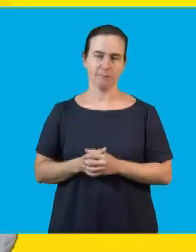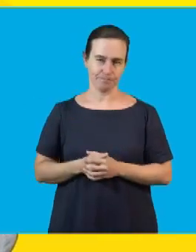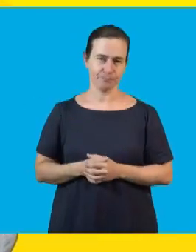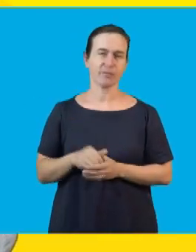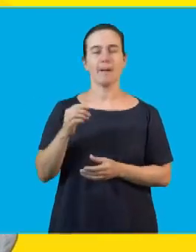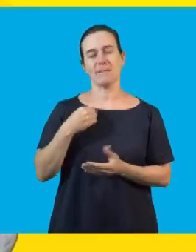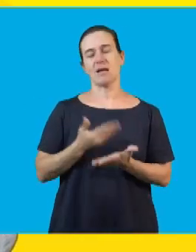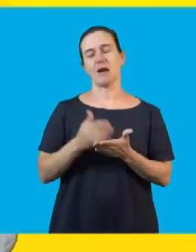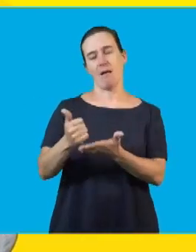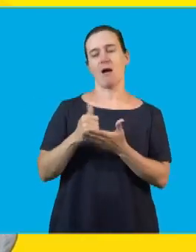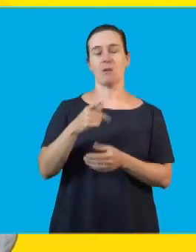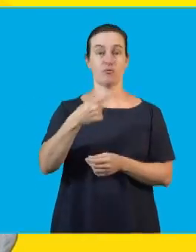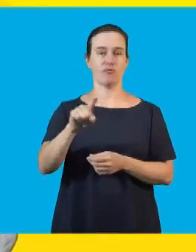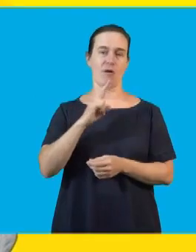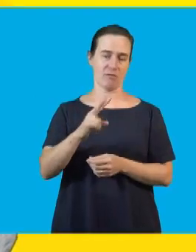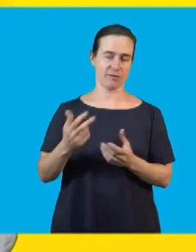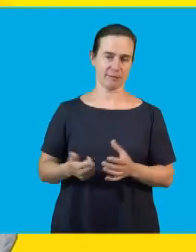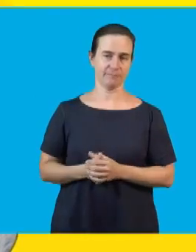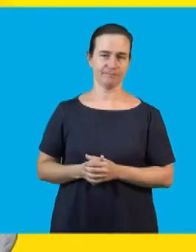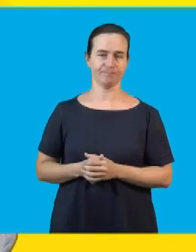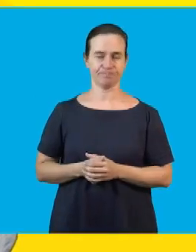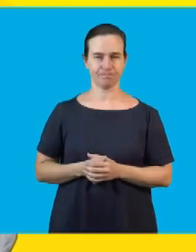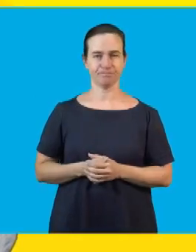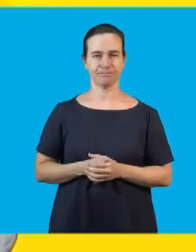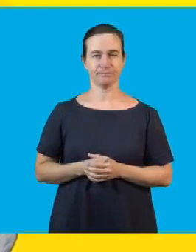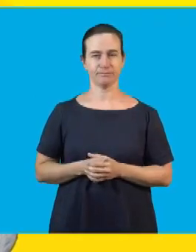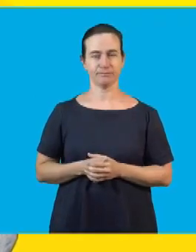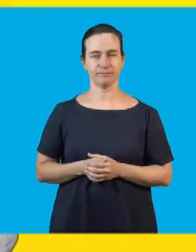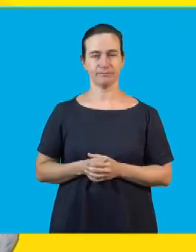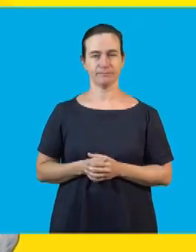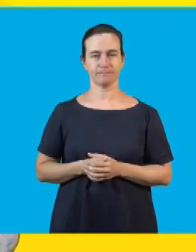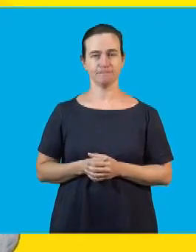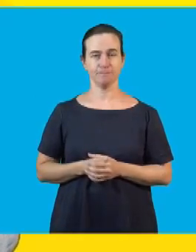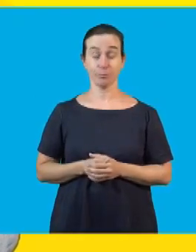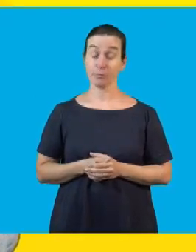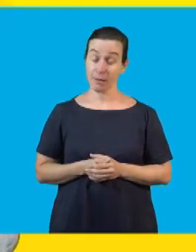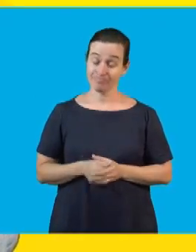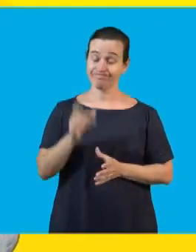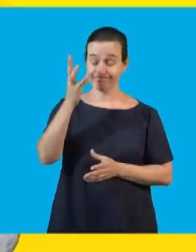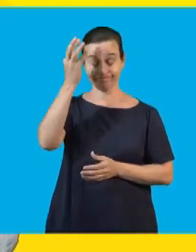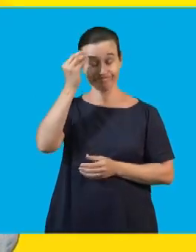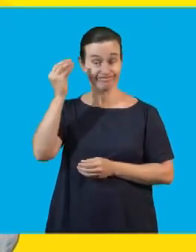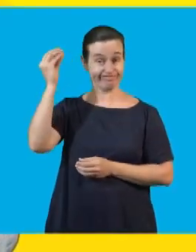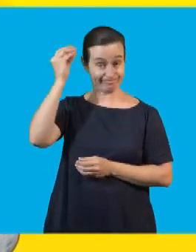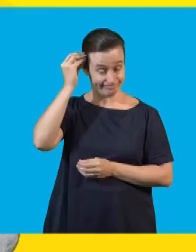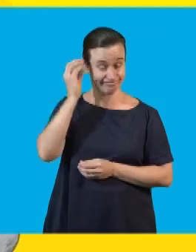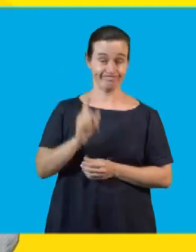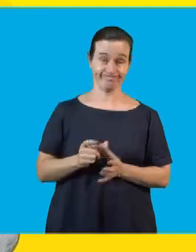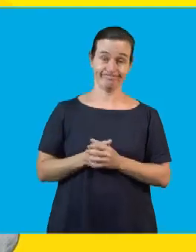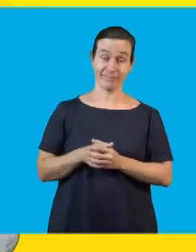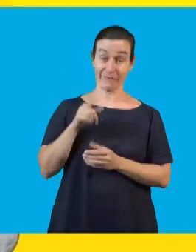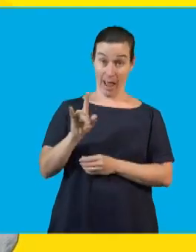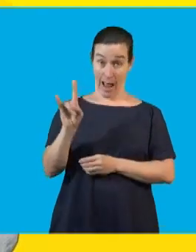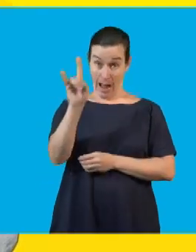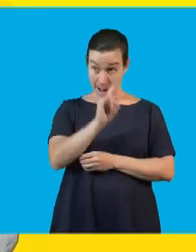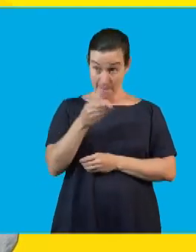you in order to get to the correct answer, all right? I want you to take note, remember that when